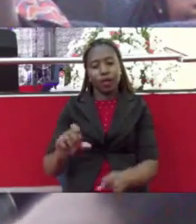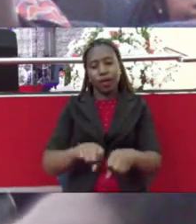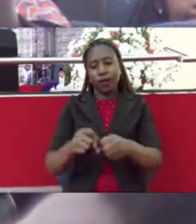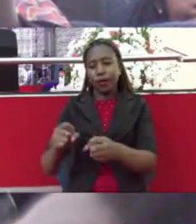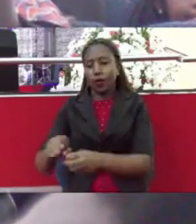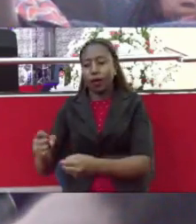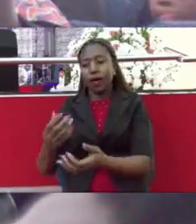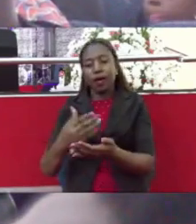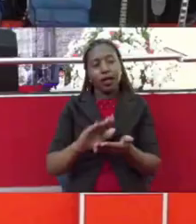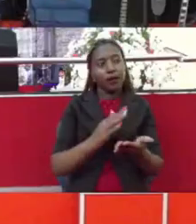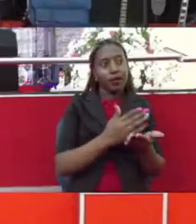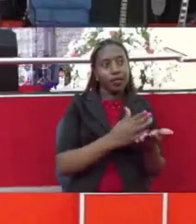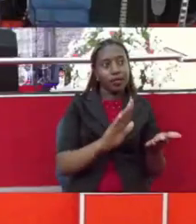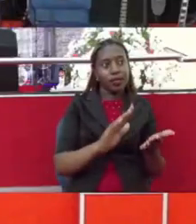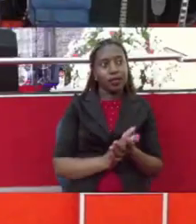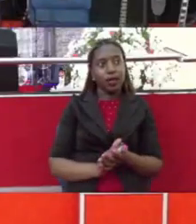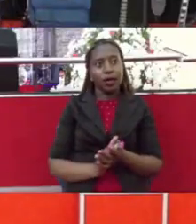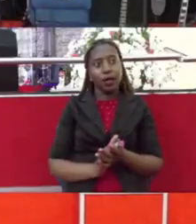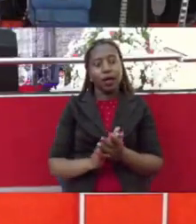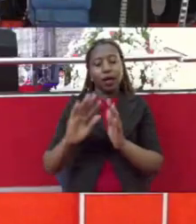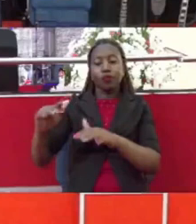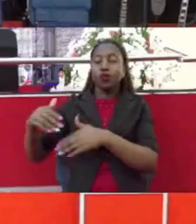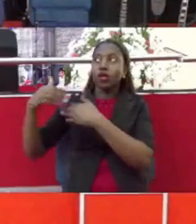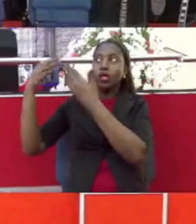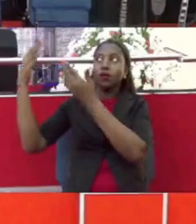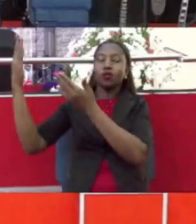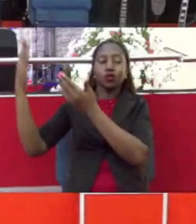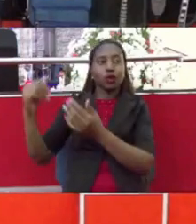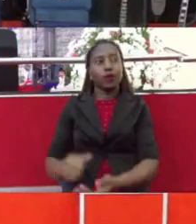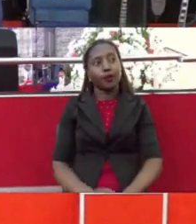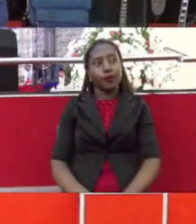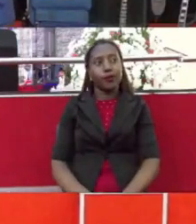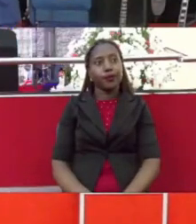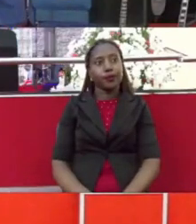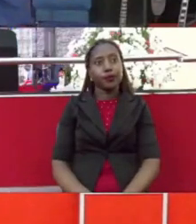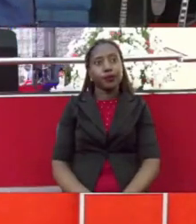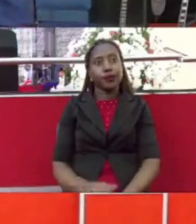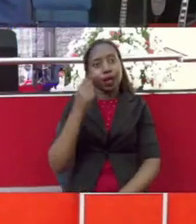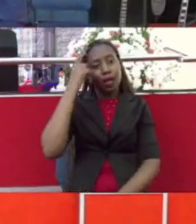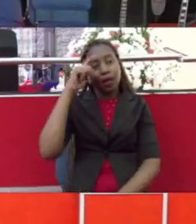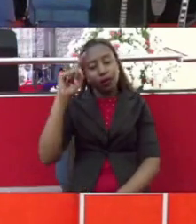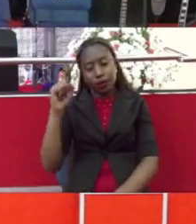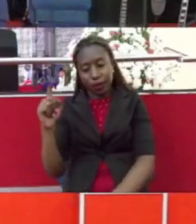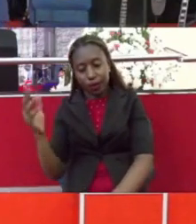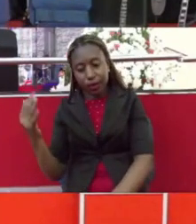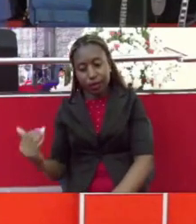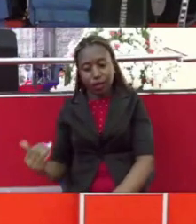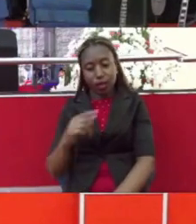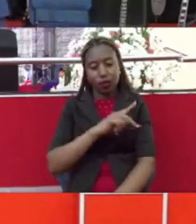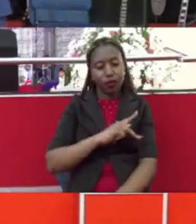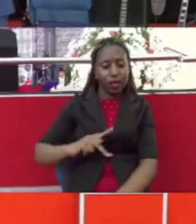ambayo yamevunjika ya maisha. And give him to him. Na tukaweza kumpatia yeye. For the child of the king. Maana mtoto wa